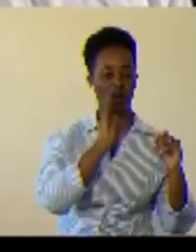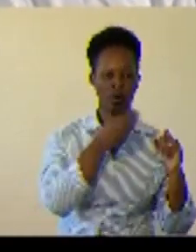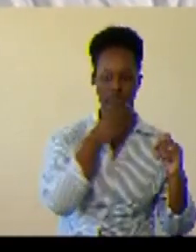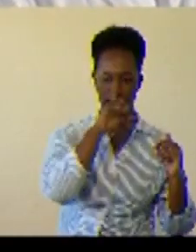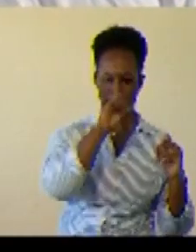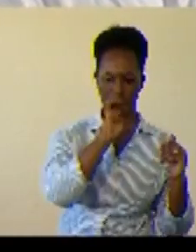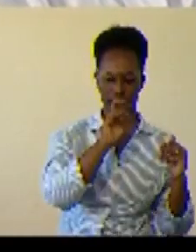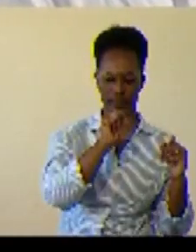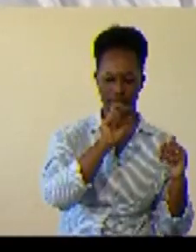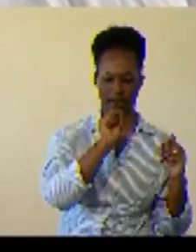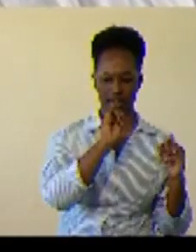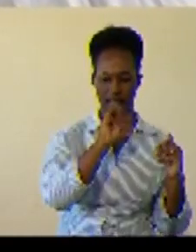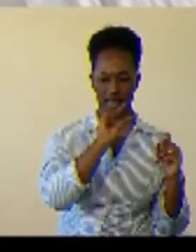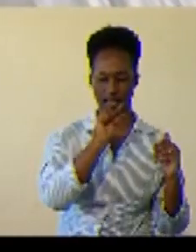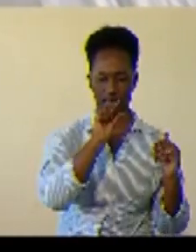produces